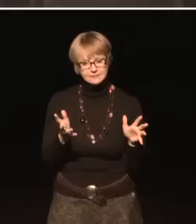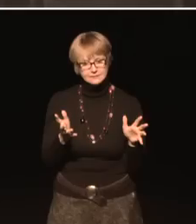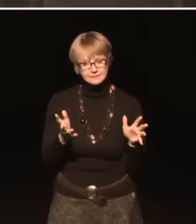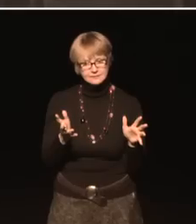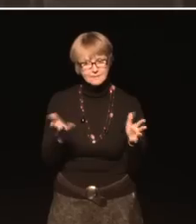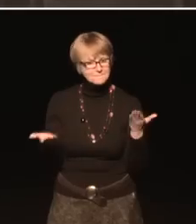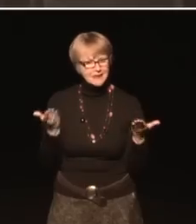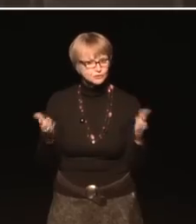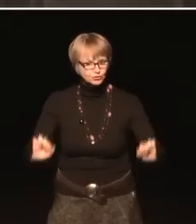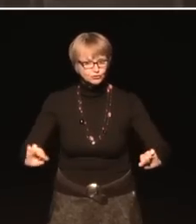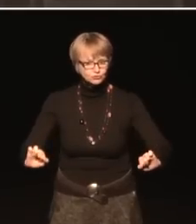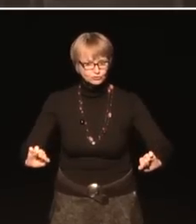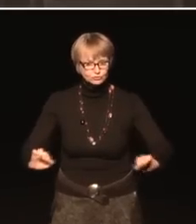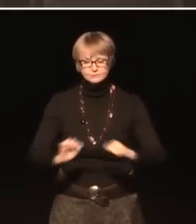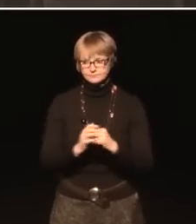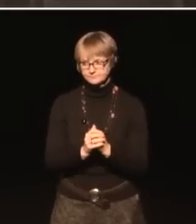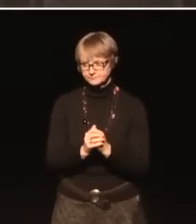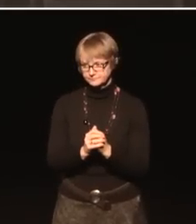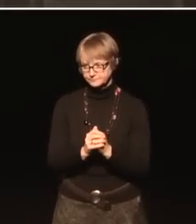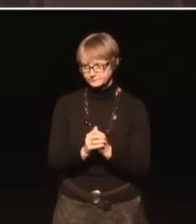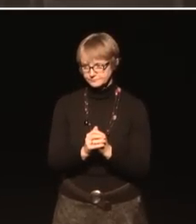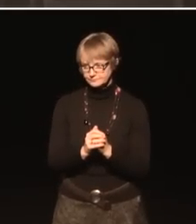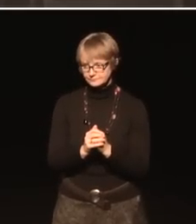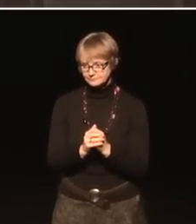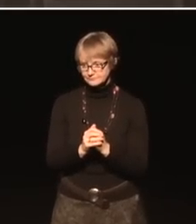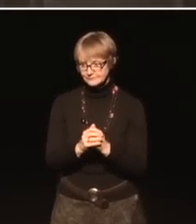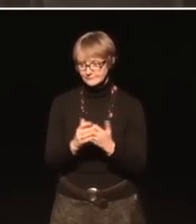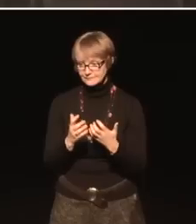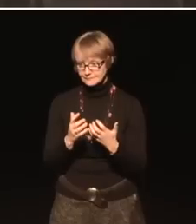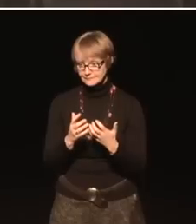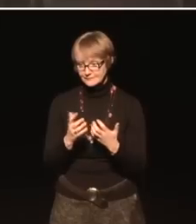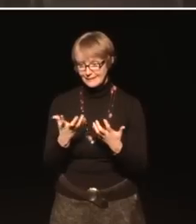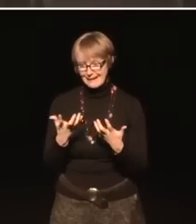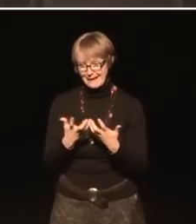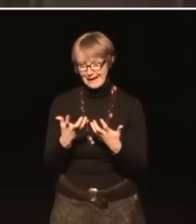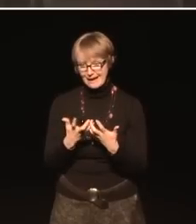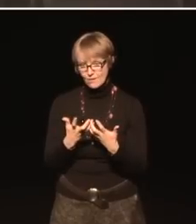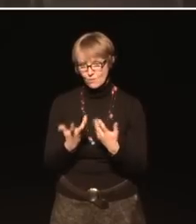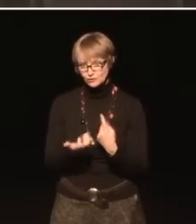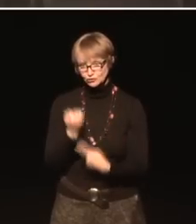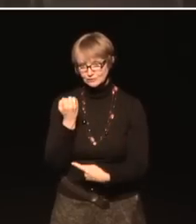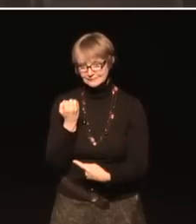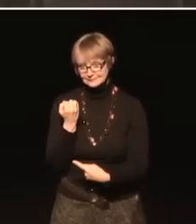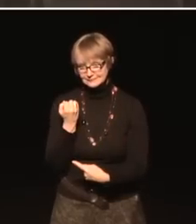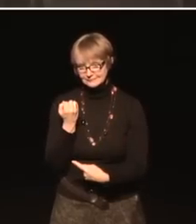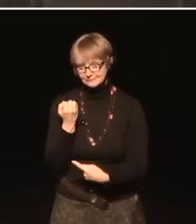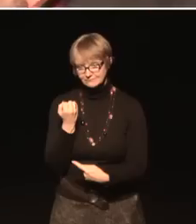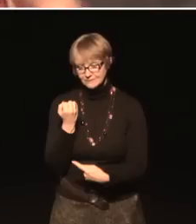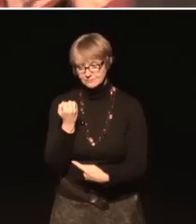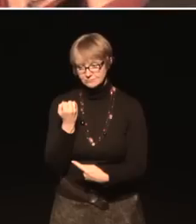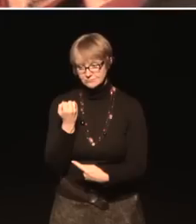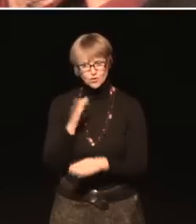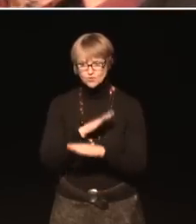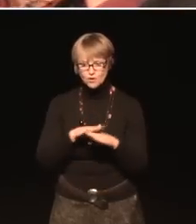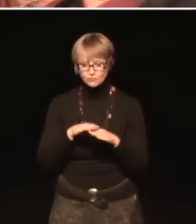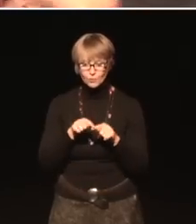we're not in a state of balance. So, yeah, how does one go about, not in a piece by piece, let's just look at this one and